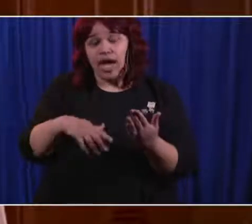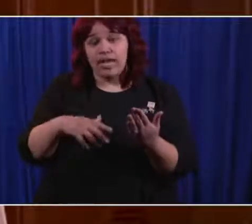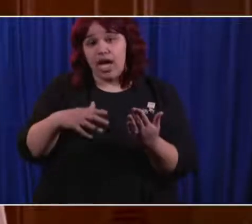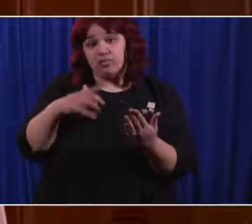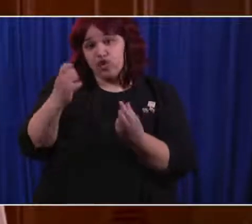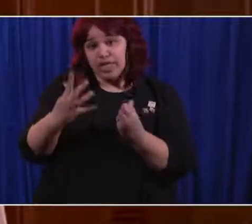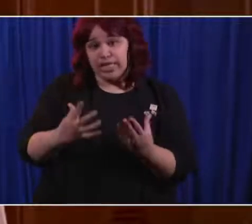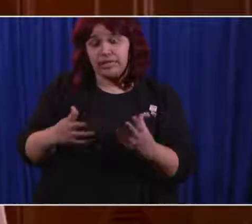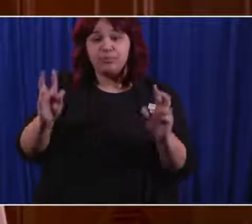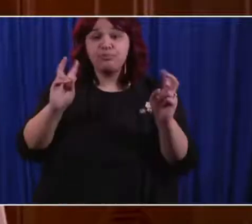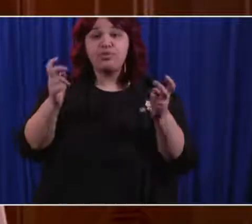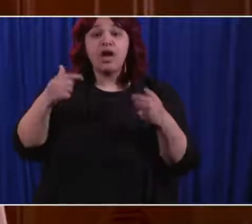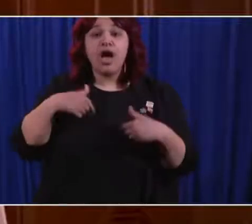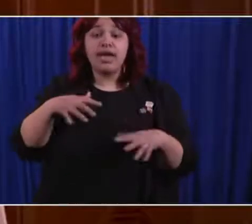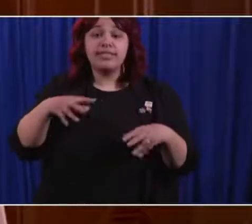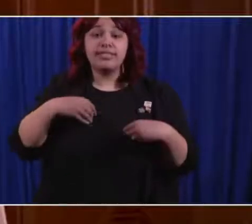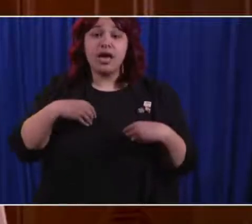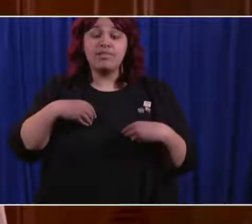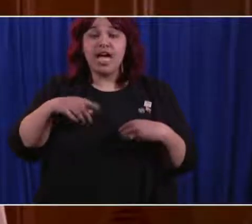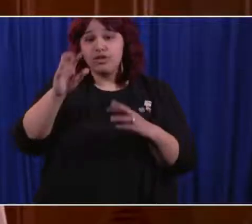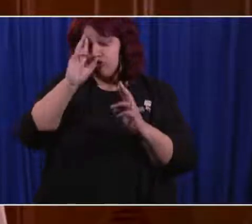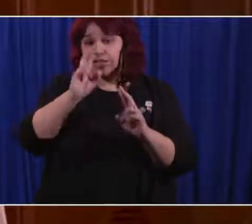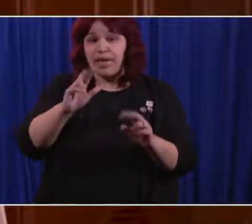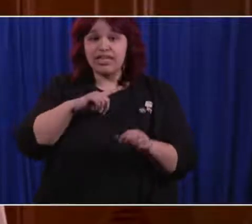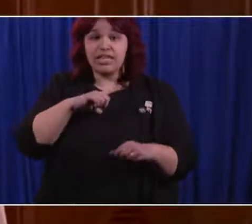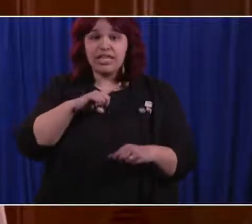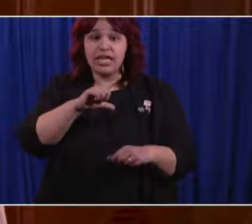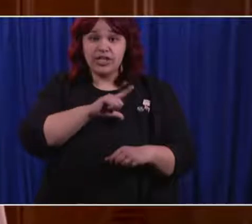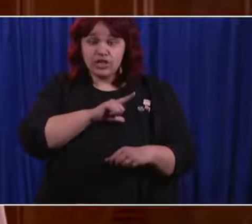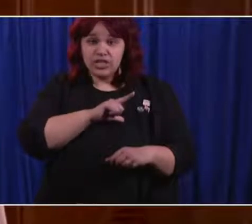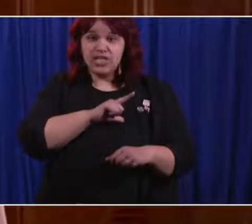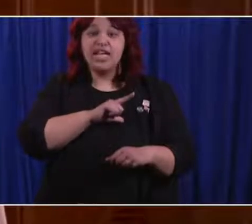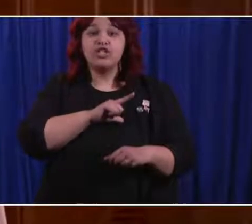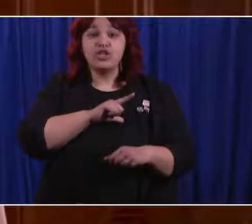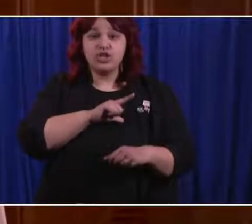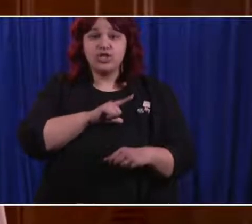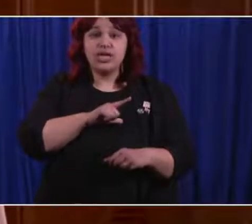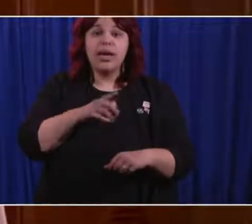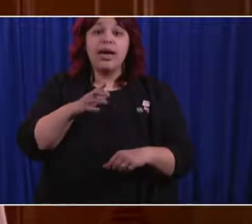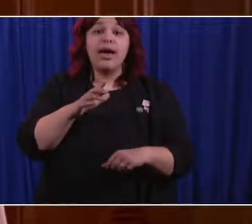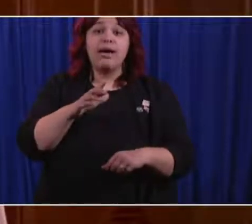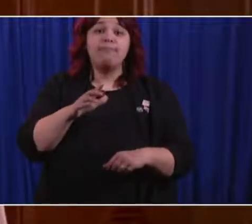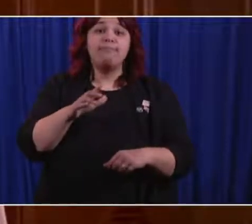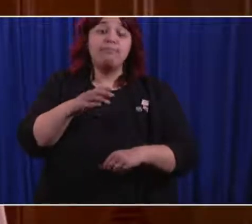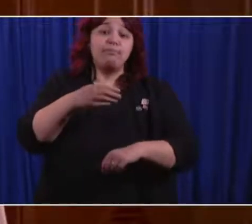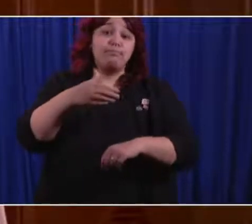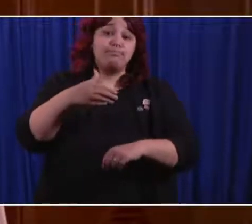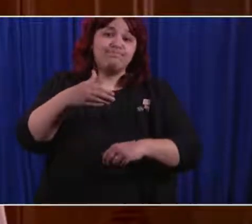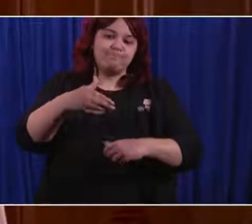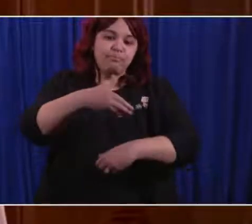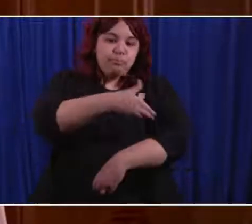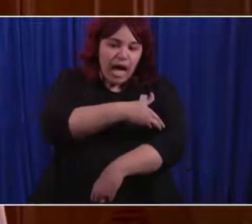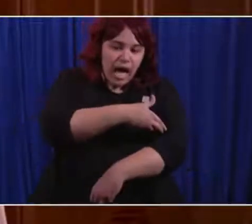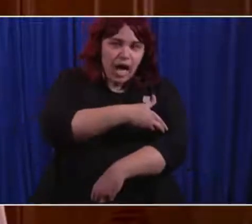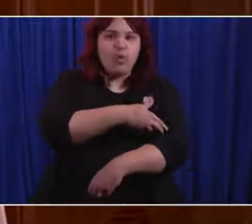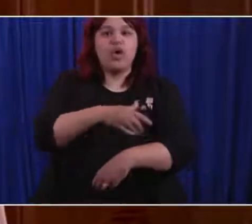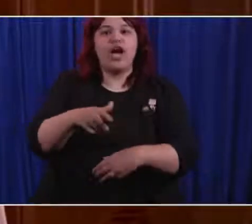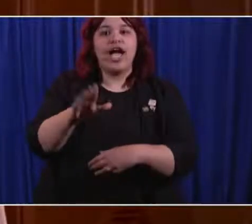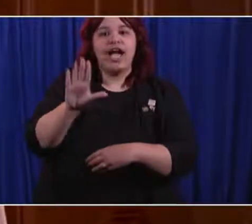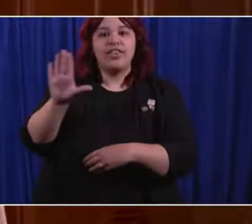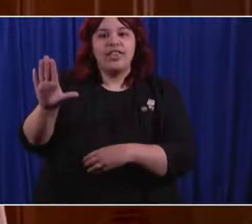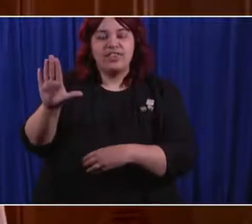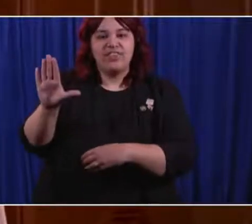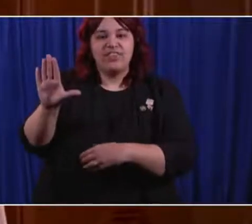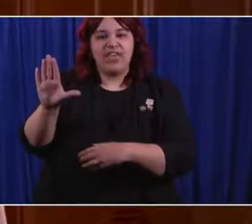I accept and respect legislative oversight. Its exercise is part of the responsibility of the legislative branch. As I